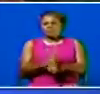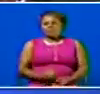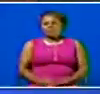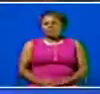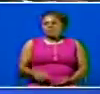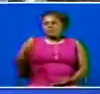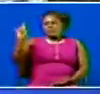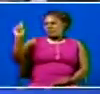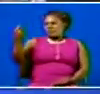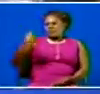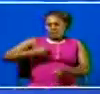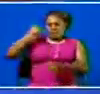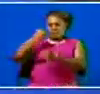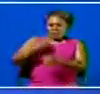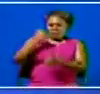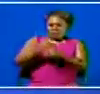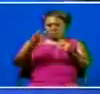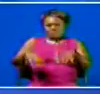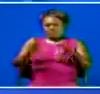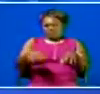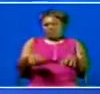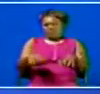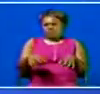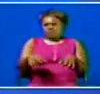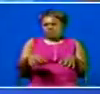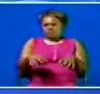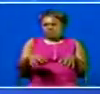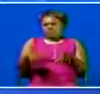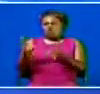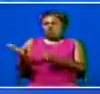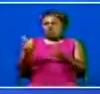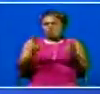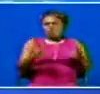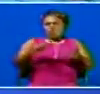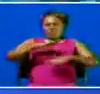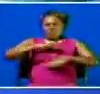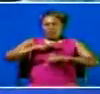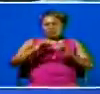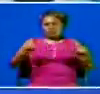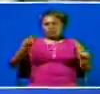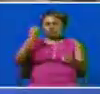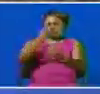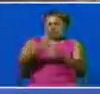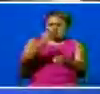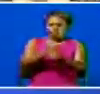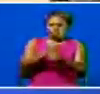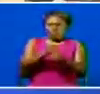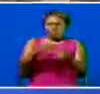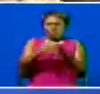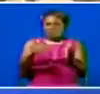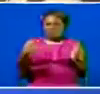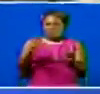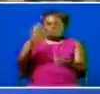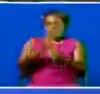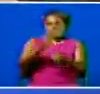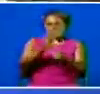The Kenyan labor market is one that is characterized by inadequate employment opportunities against a